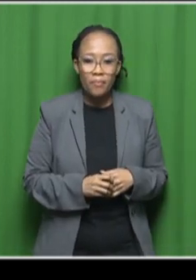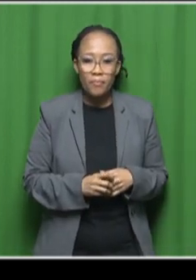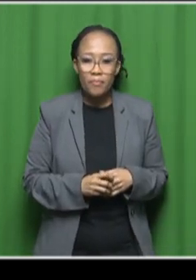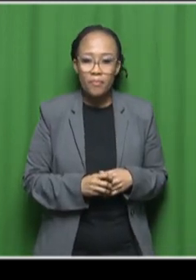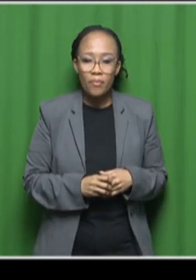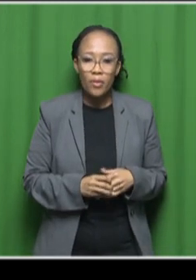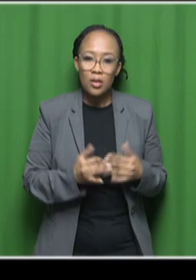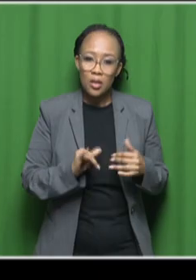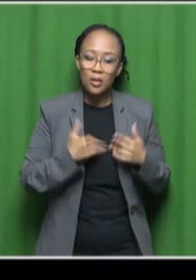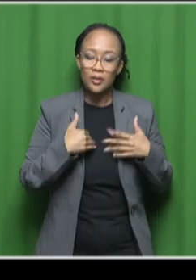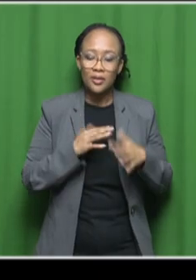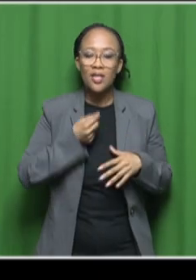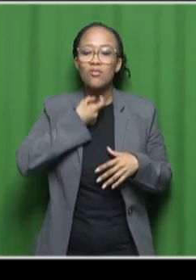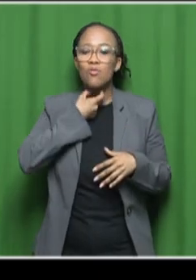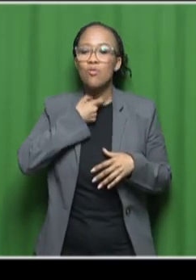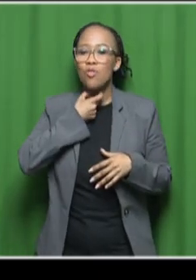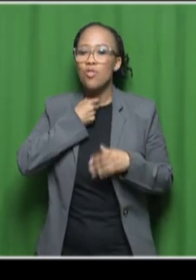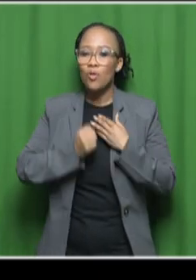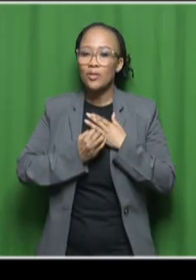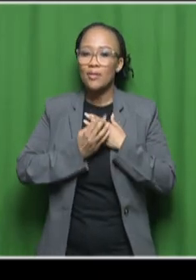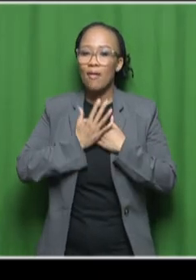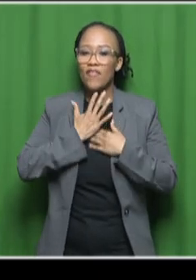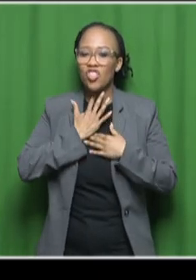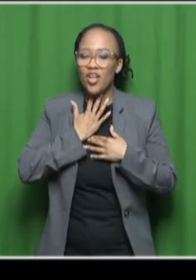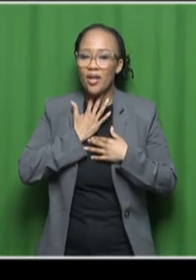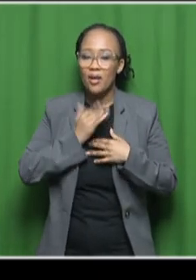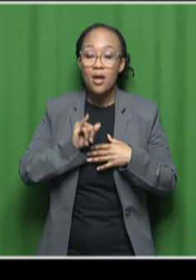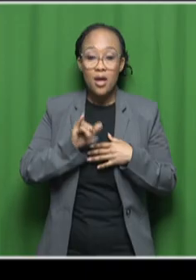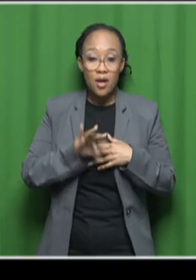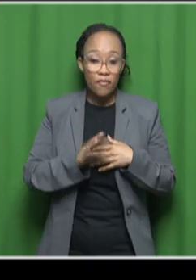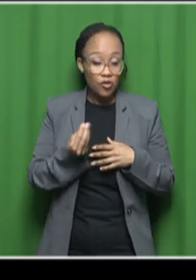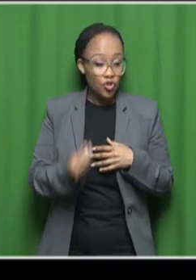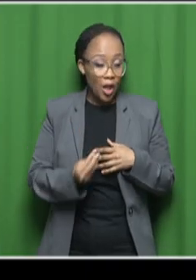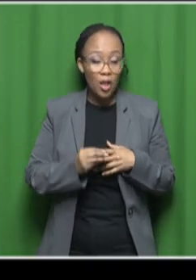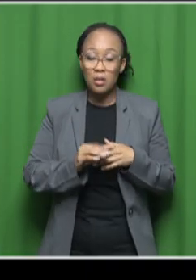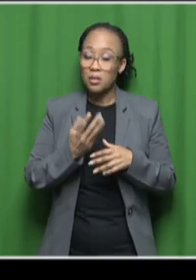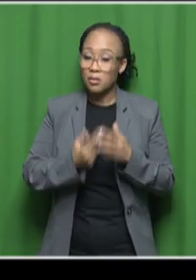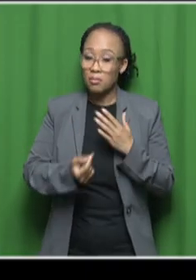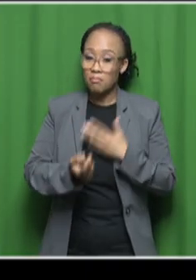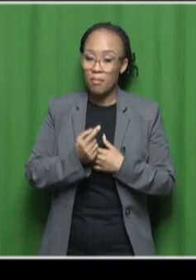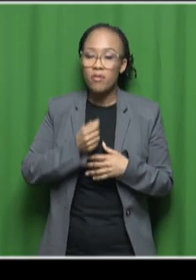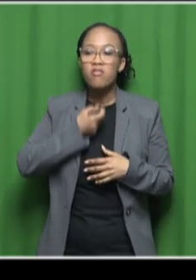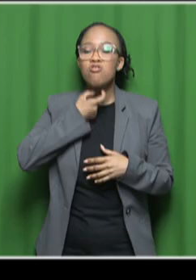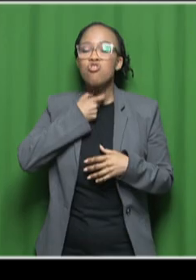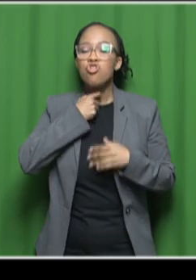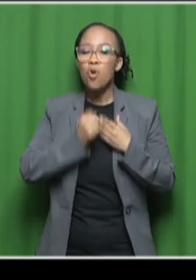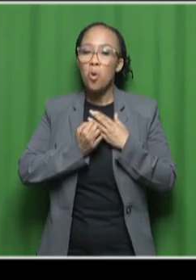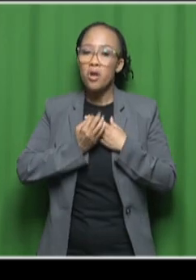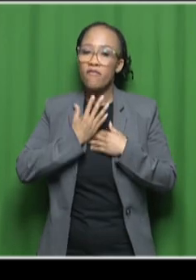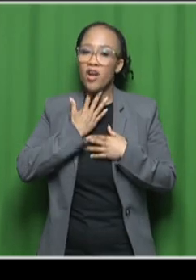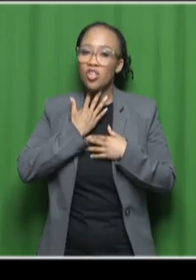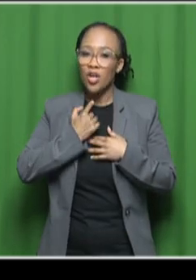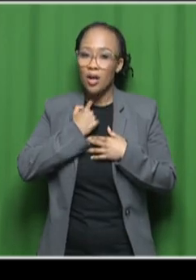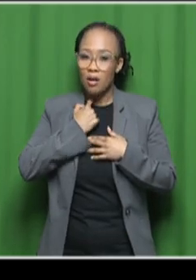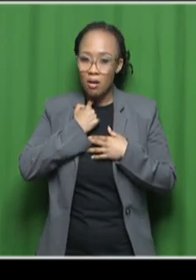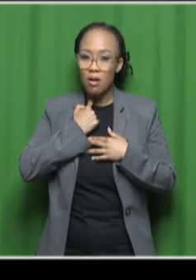throat infection. So if a child develops a throat infection, the symptoms are typically quite sudden